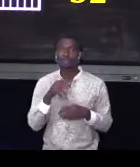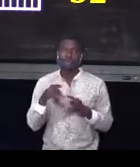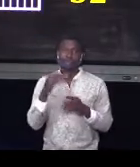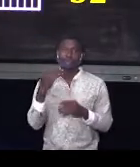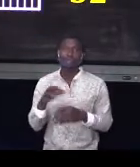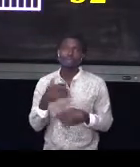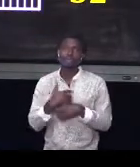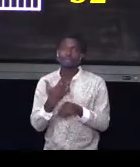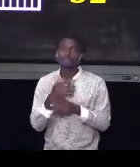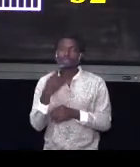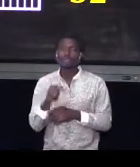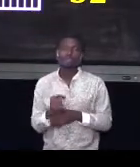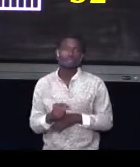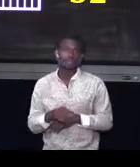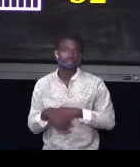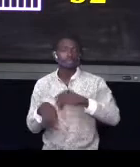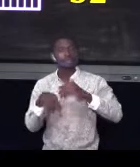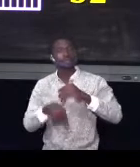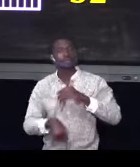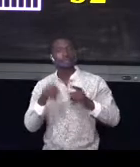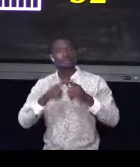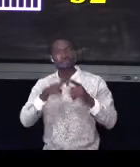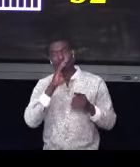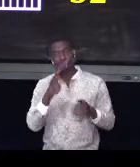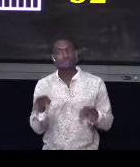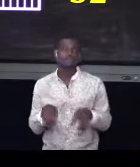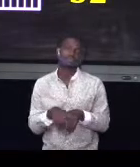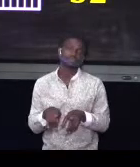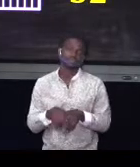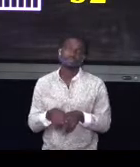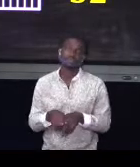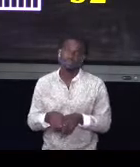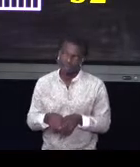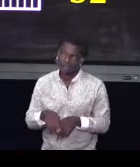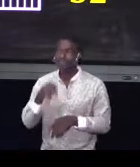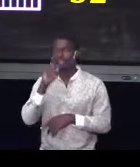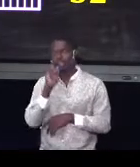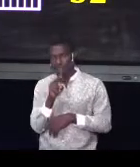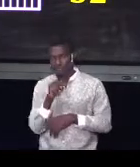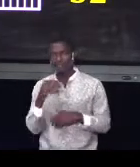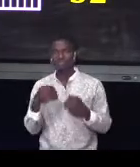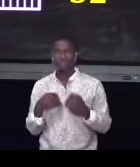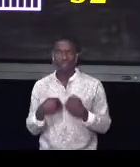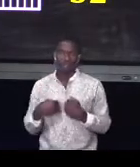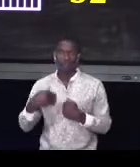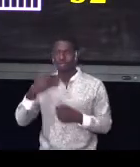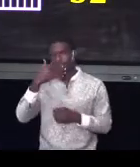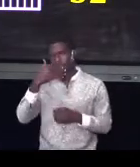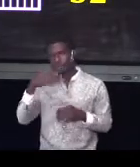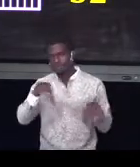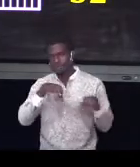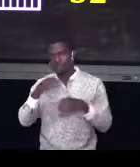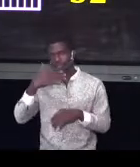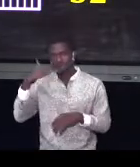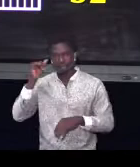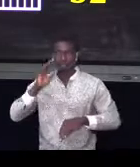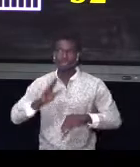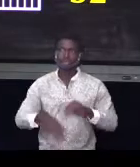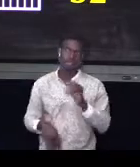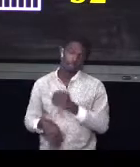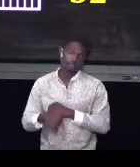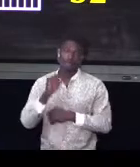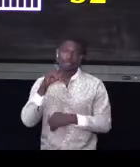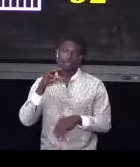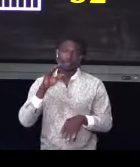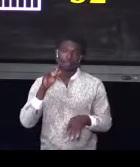I mean, somebody that scored 12 out of 32 has done better than somebody that scored 11 out of 32, okay? So that 3 over 8 is